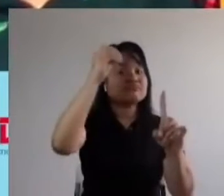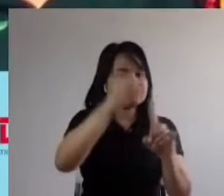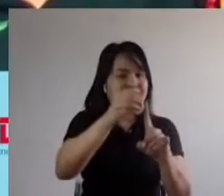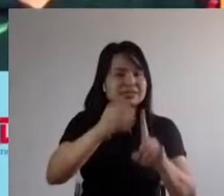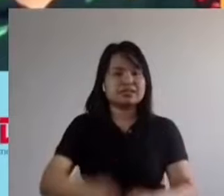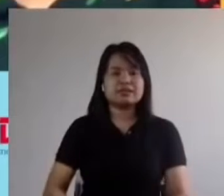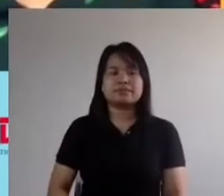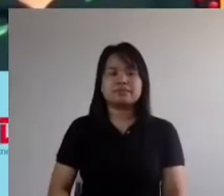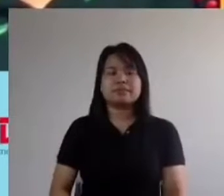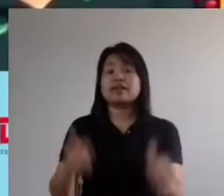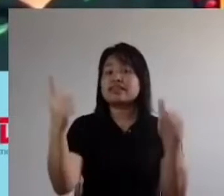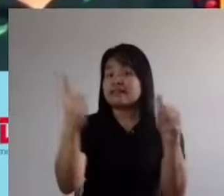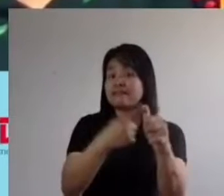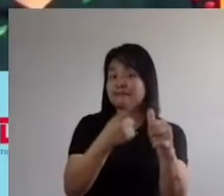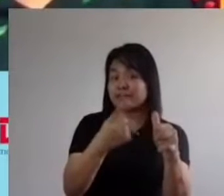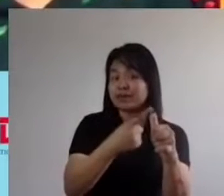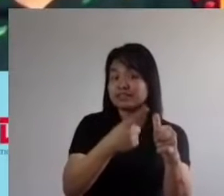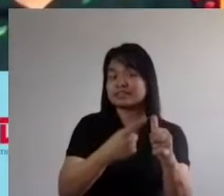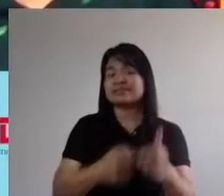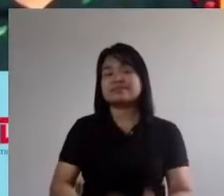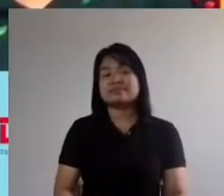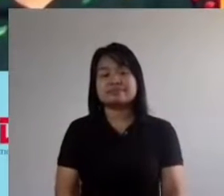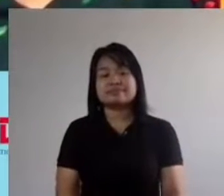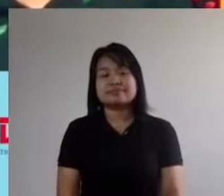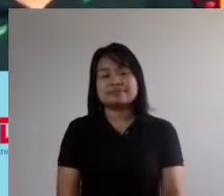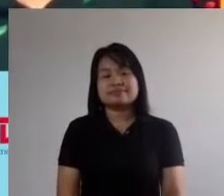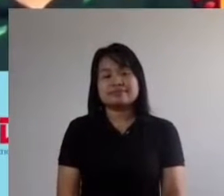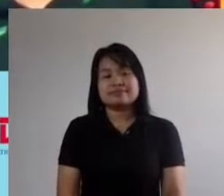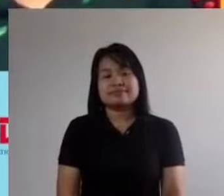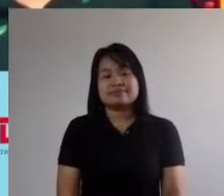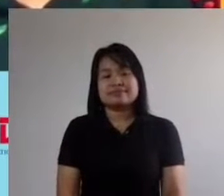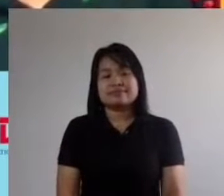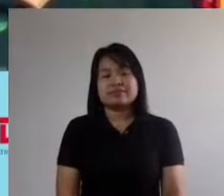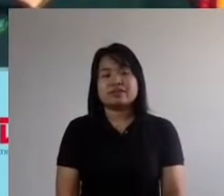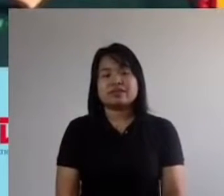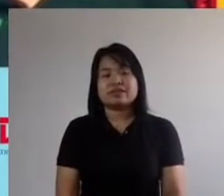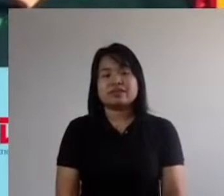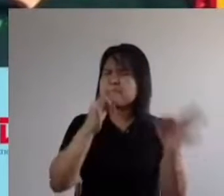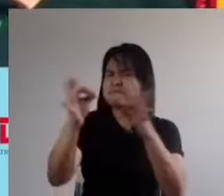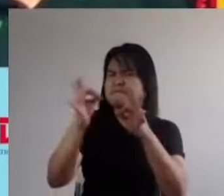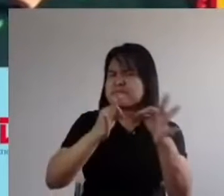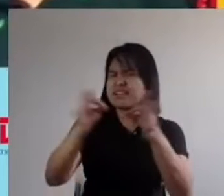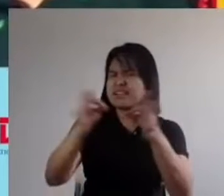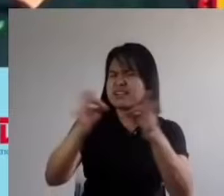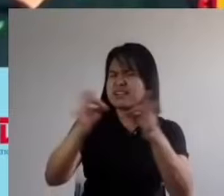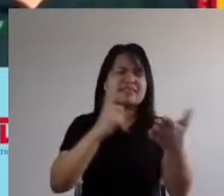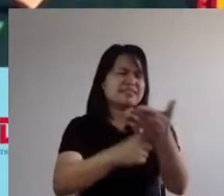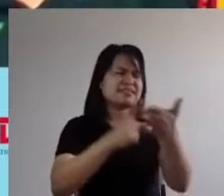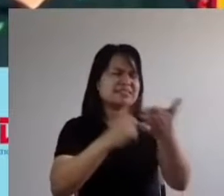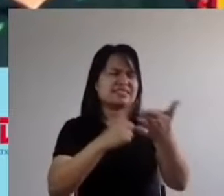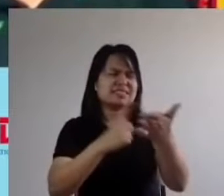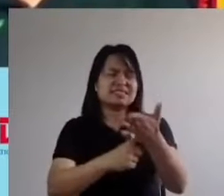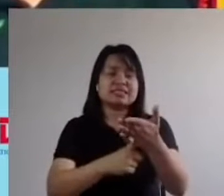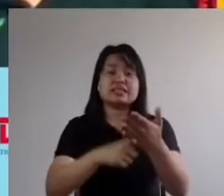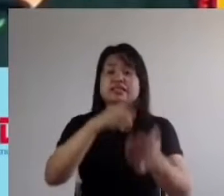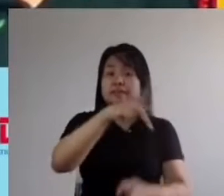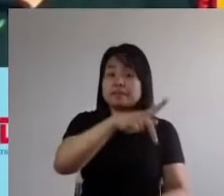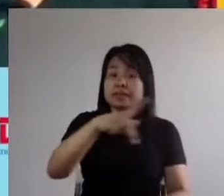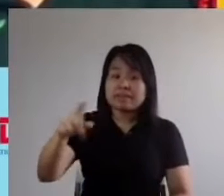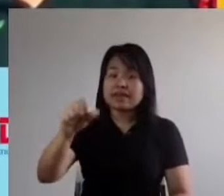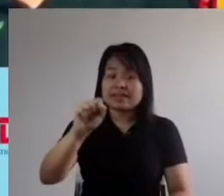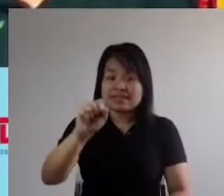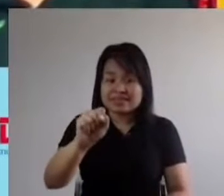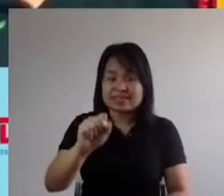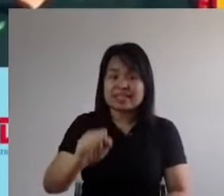part of my presentation will be an explanation to discuss with you PPST through the years, linked